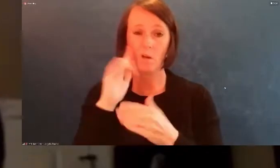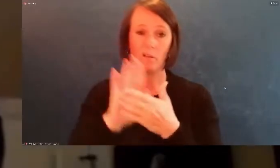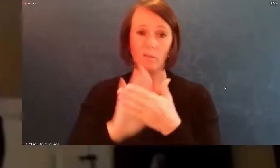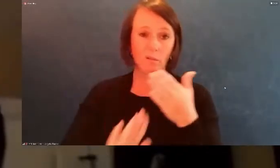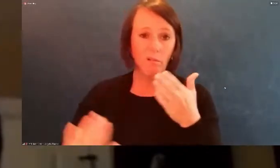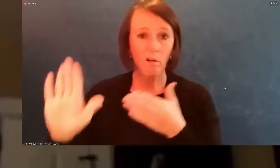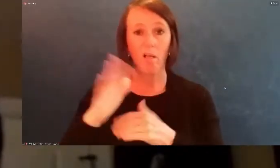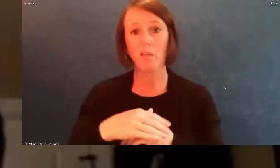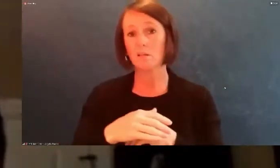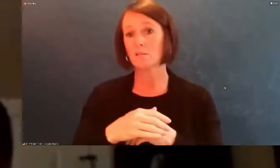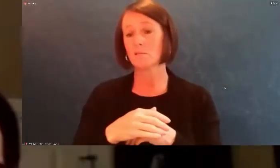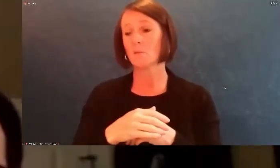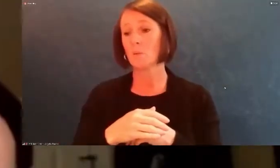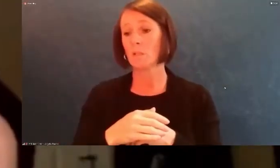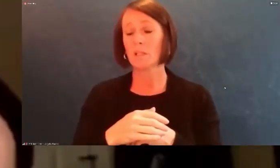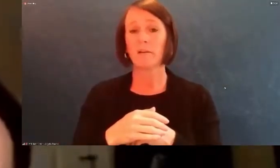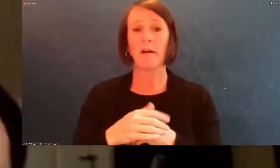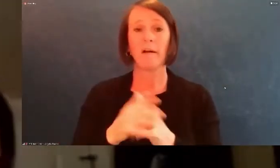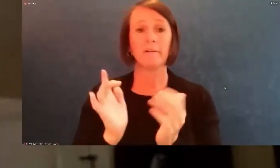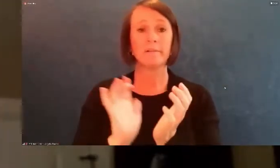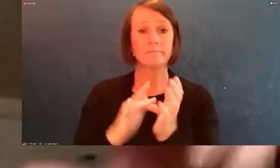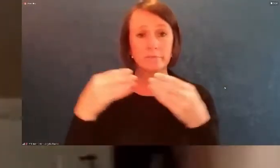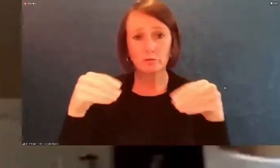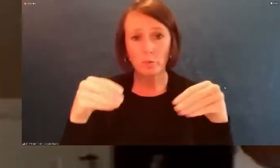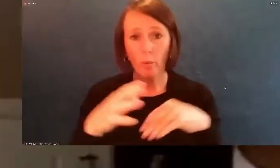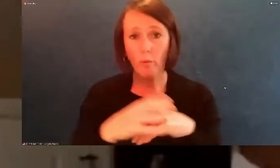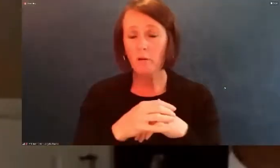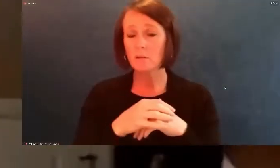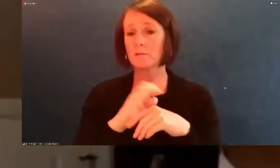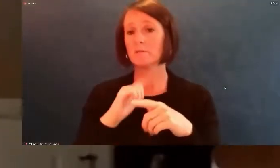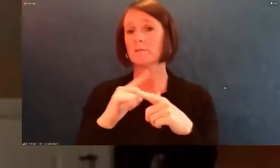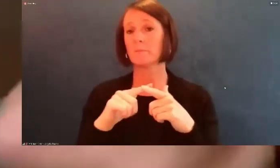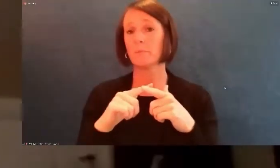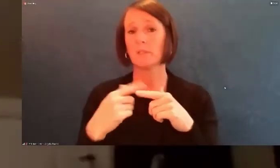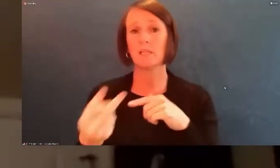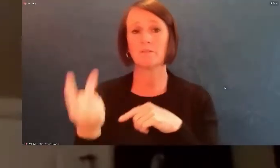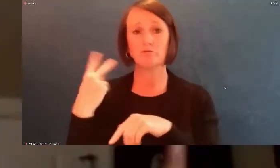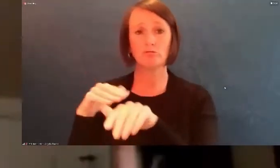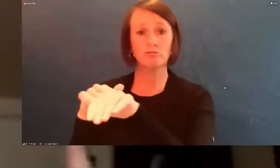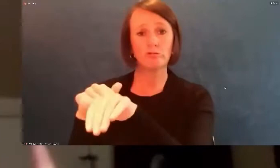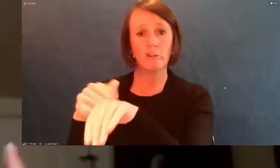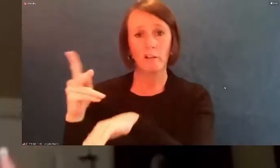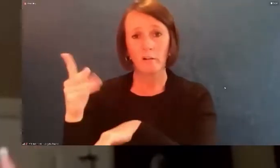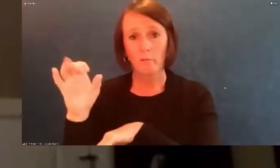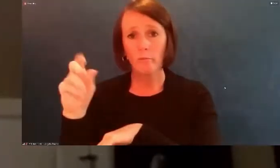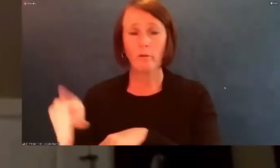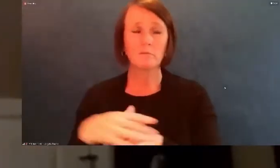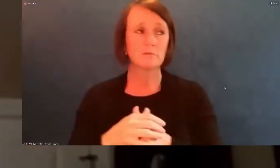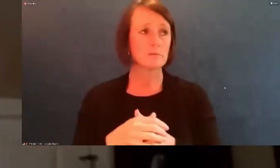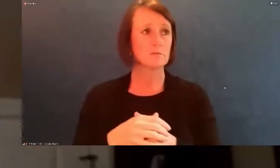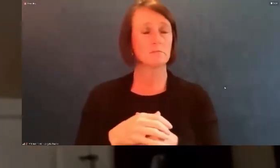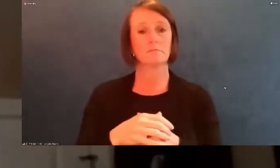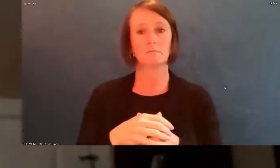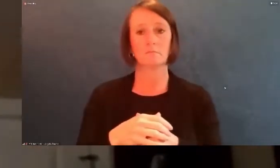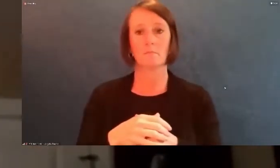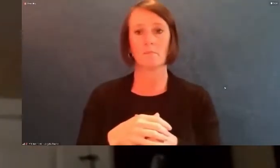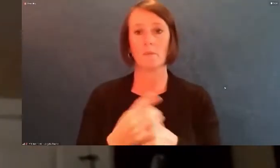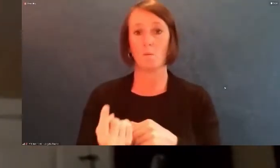we've got a northern store, we've got Kazers, we've got 2 trailer parks. There was this one cinnamon